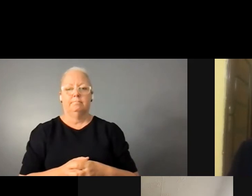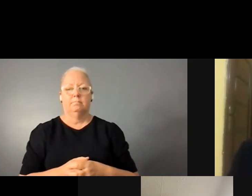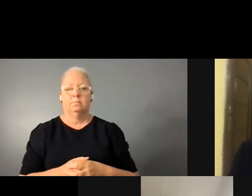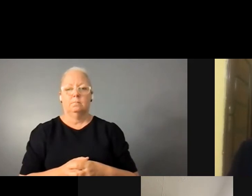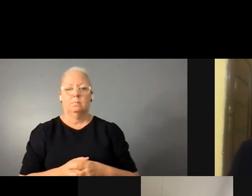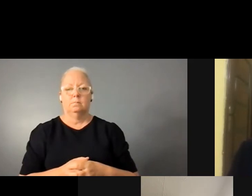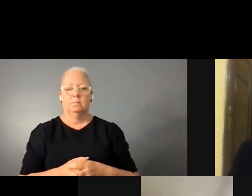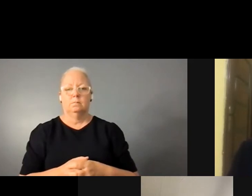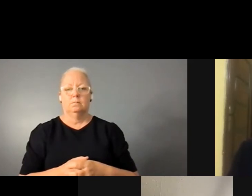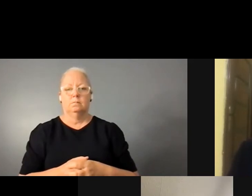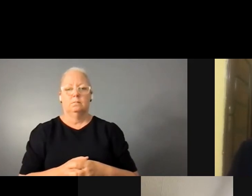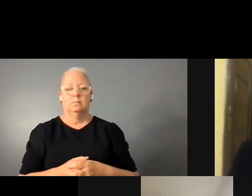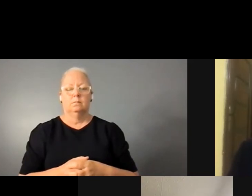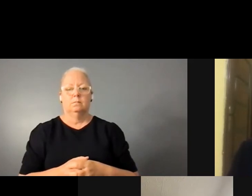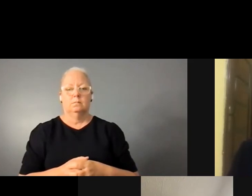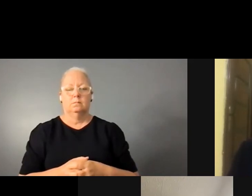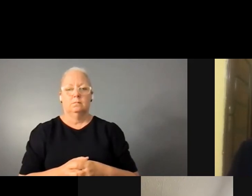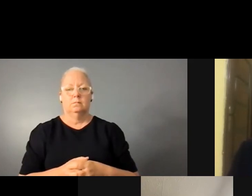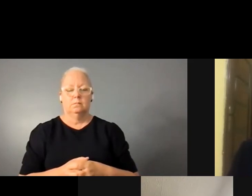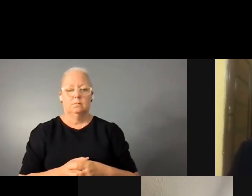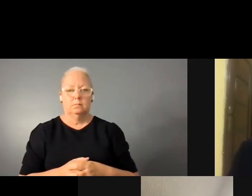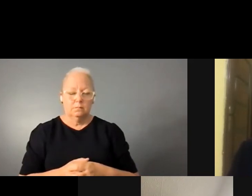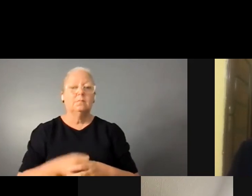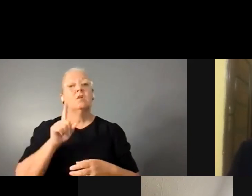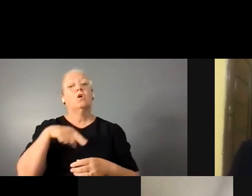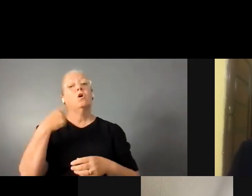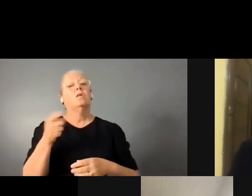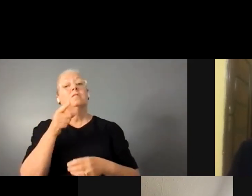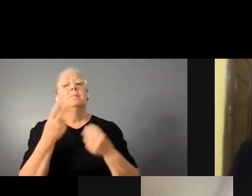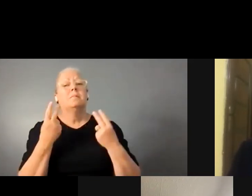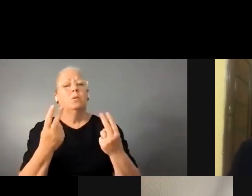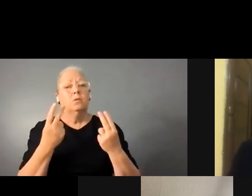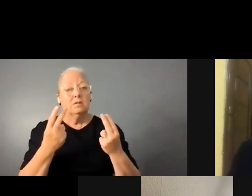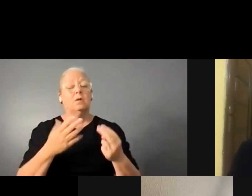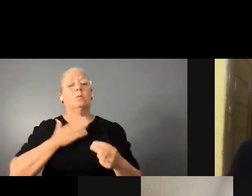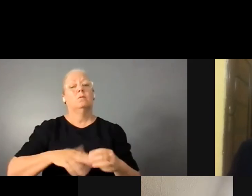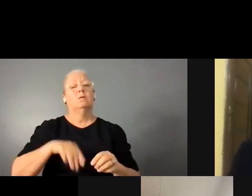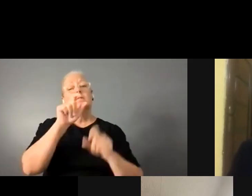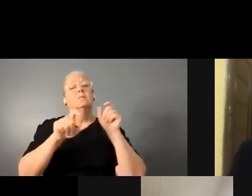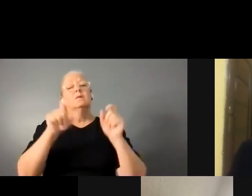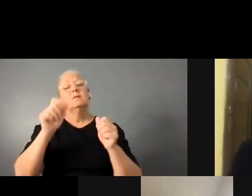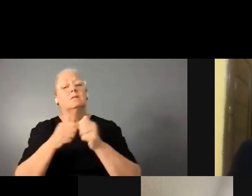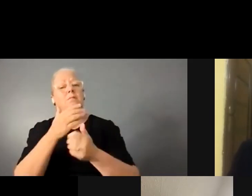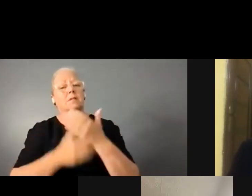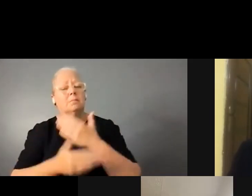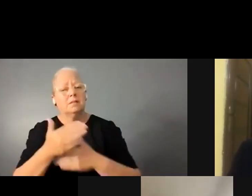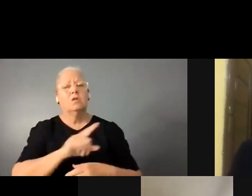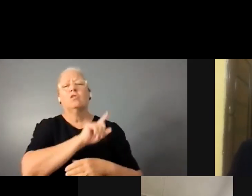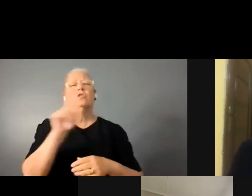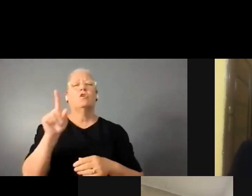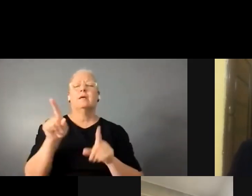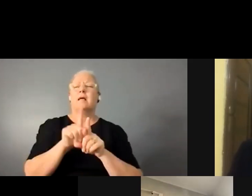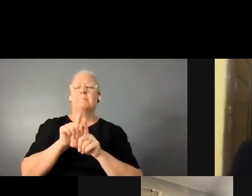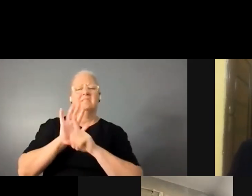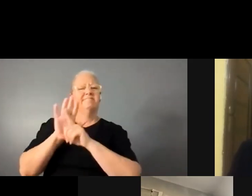And another important element is to make sure that people with disability are not discriminated against, because at the end of the day, we're all human beings. We all